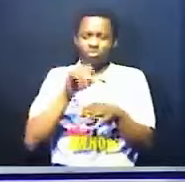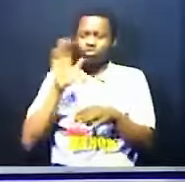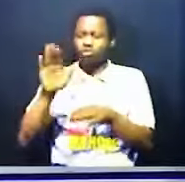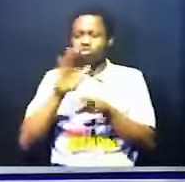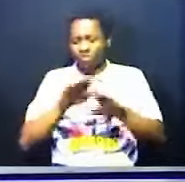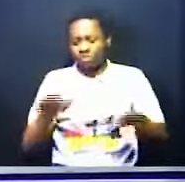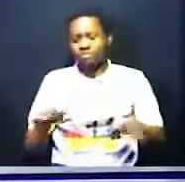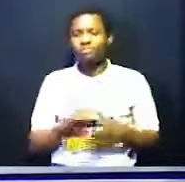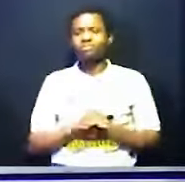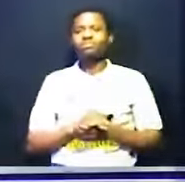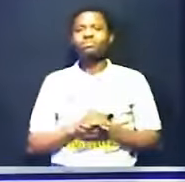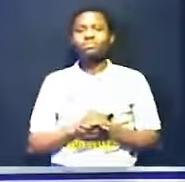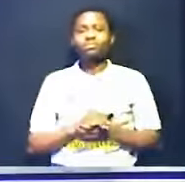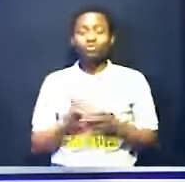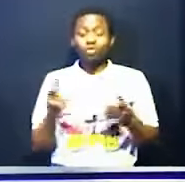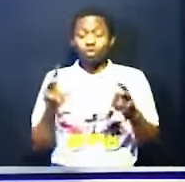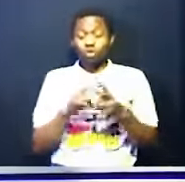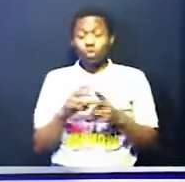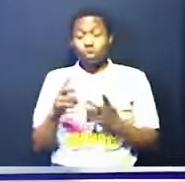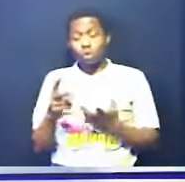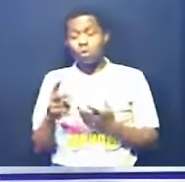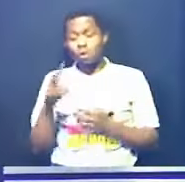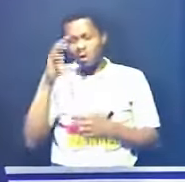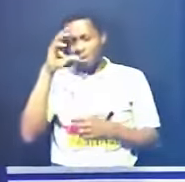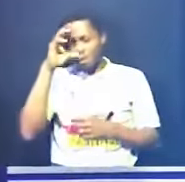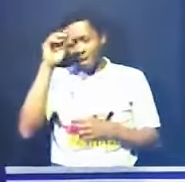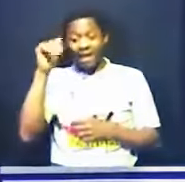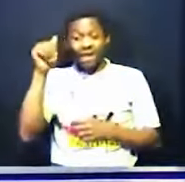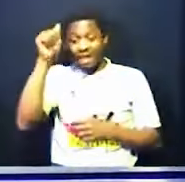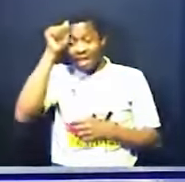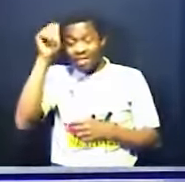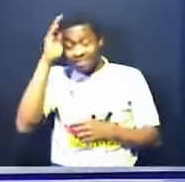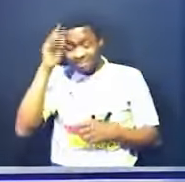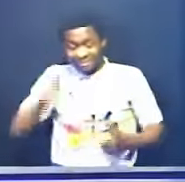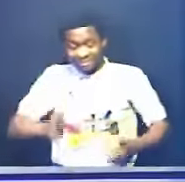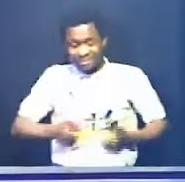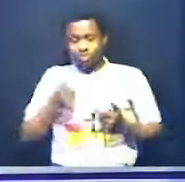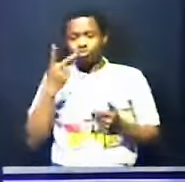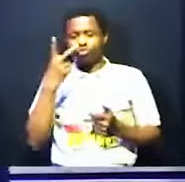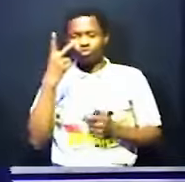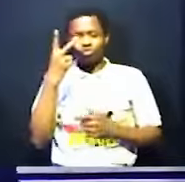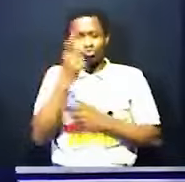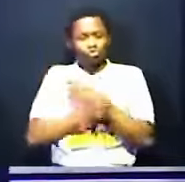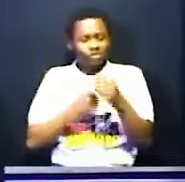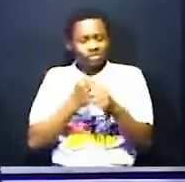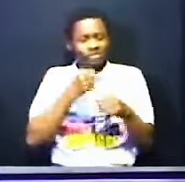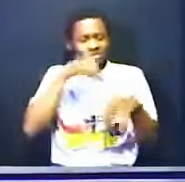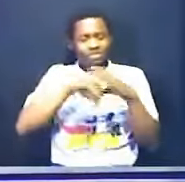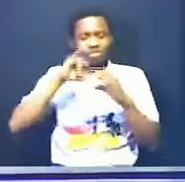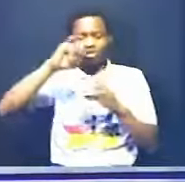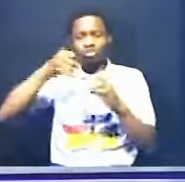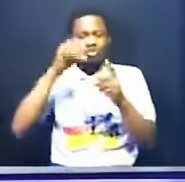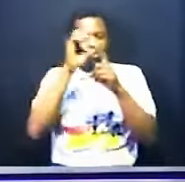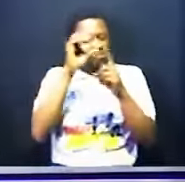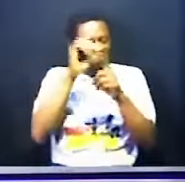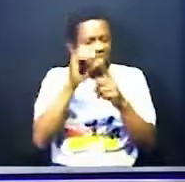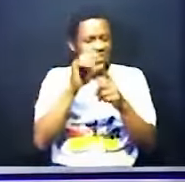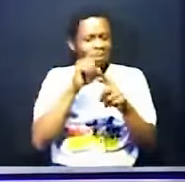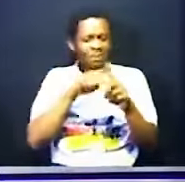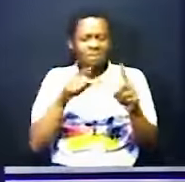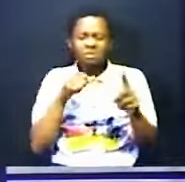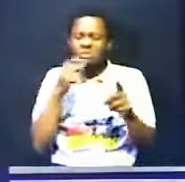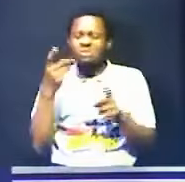lived 2 years in Jerusalem. Without seeing the king's face.